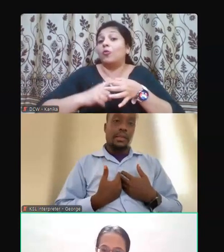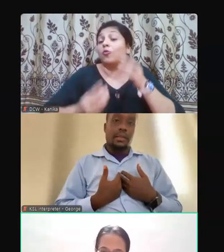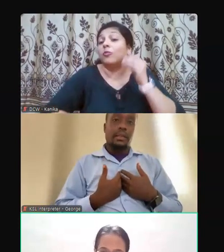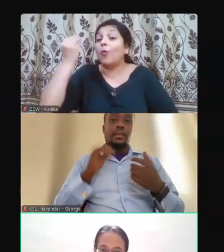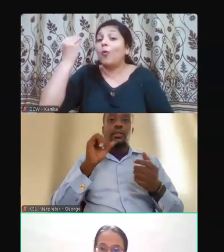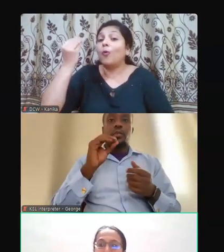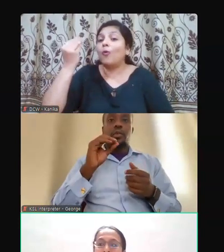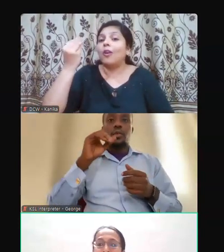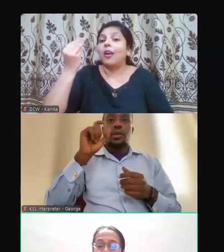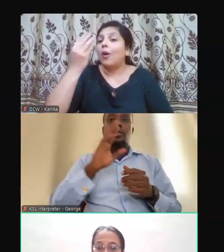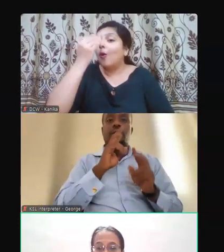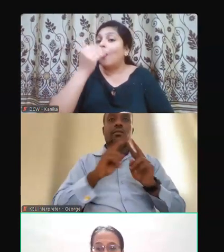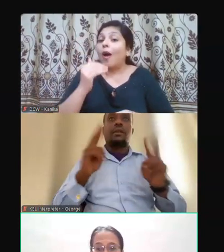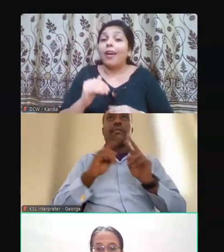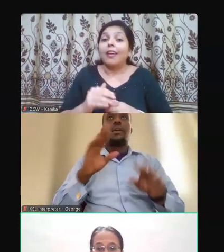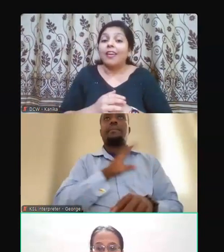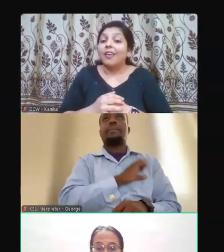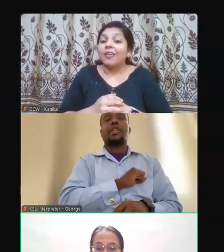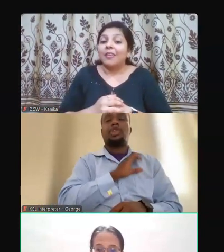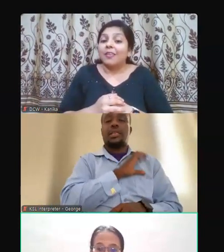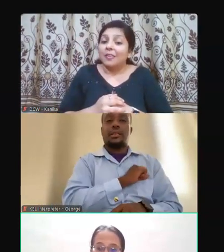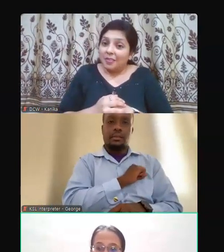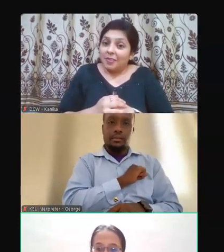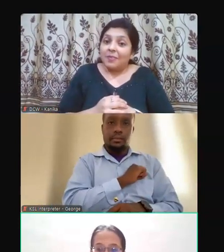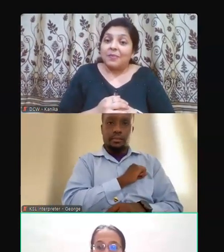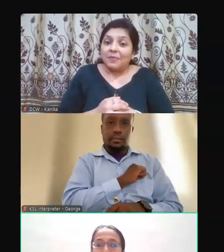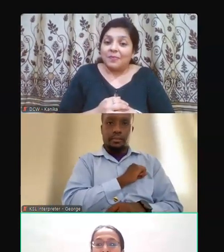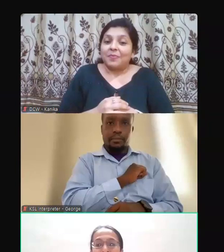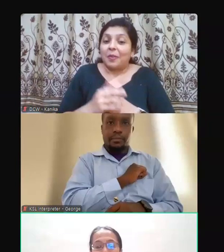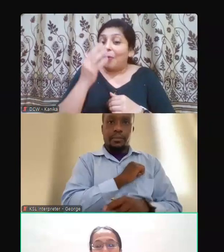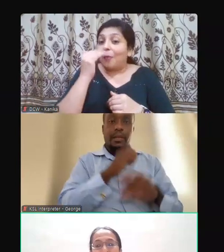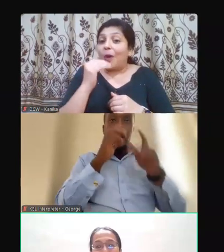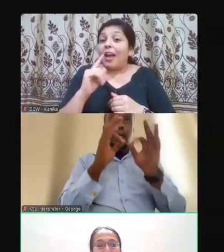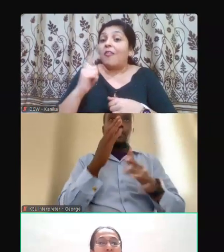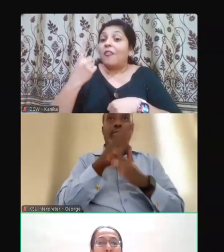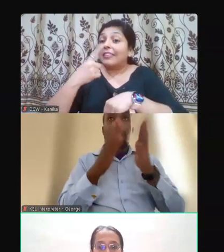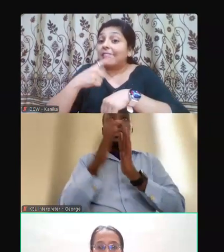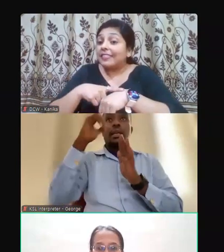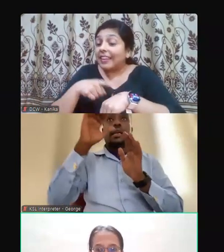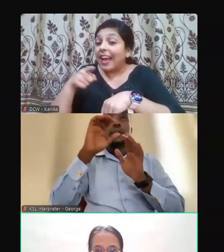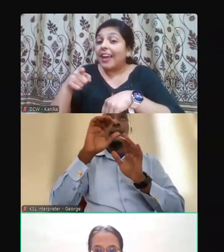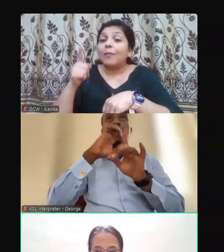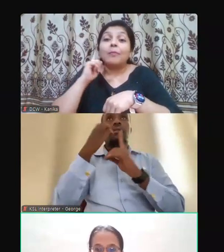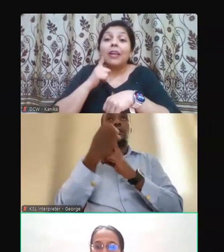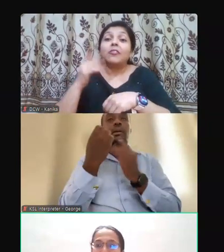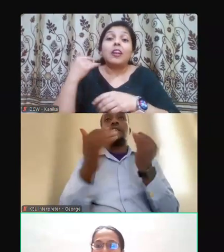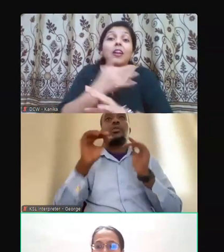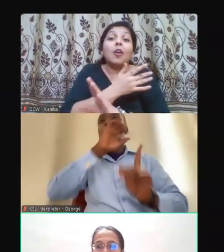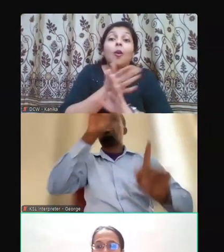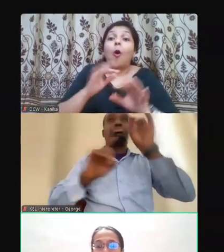very, very patient. And if you build the right environment, the children are going to ask you a lot of questions,